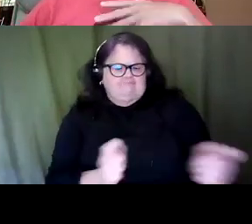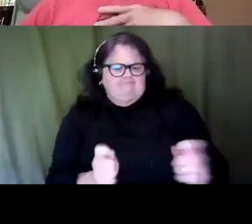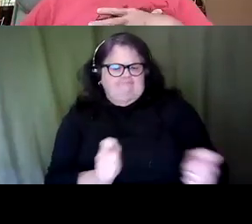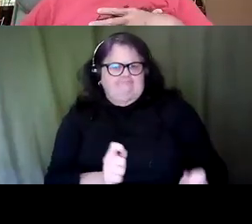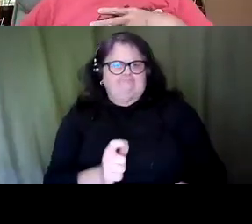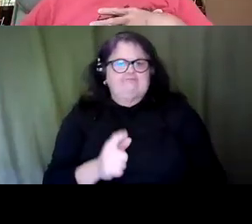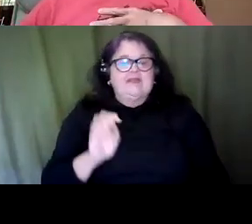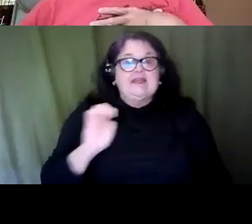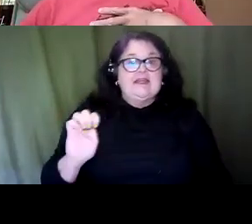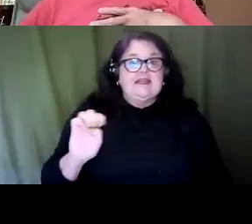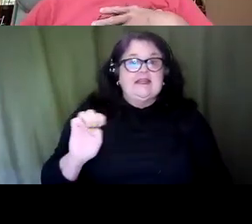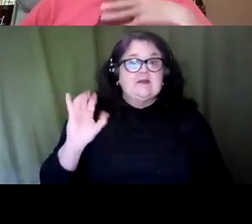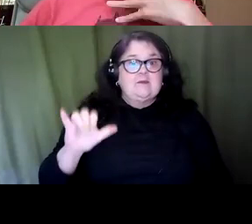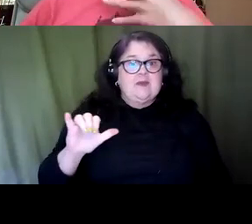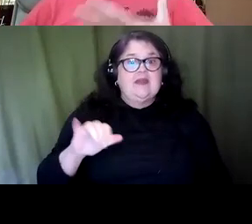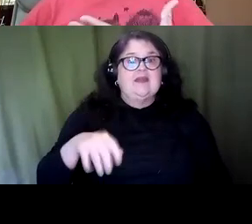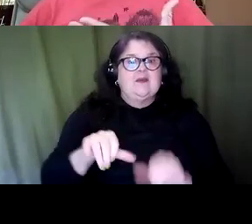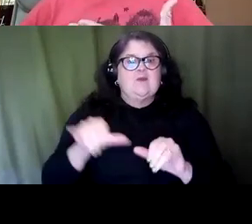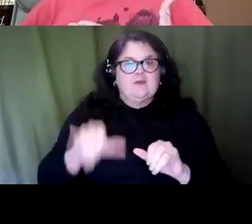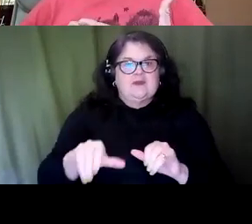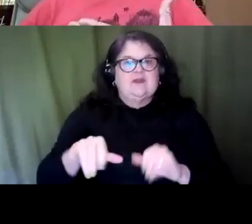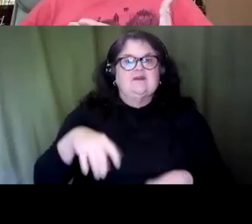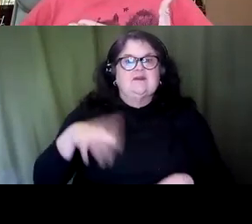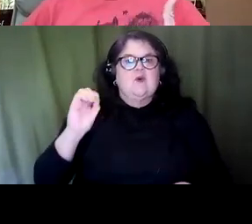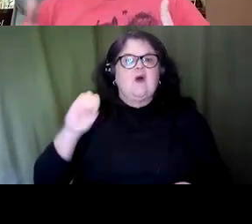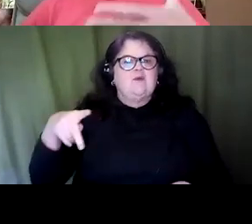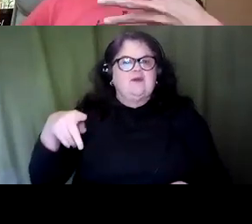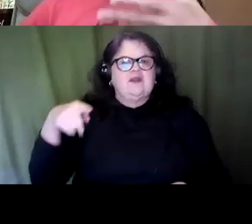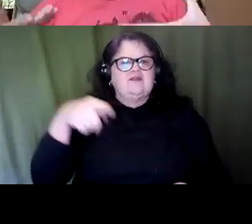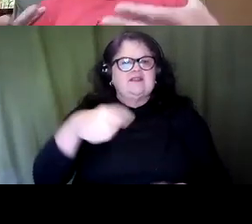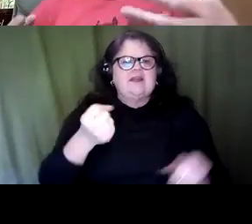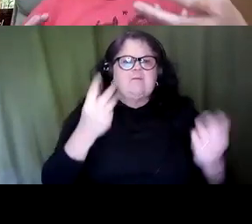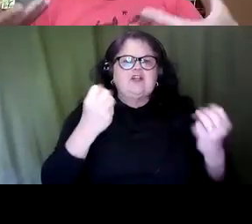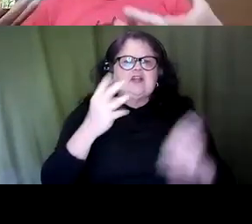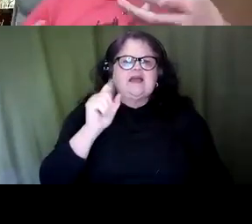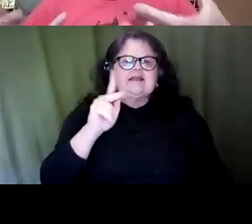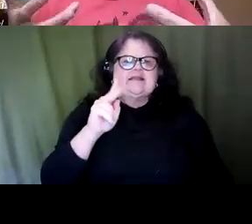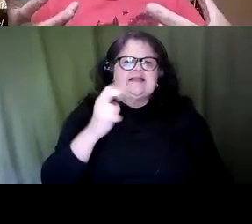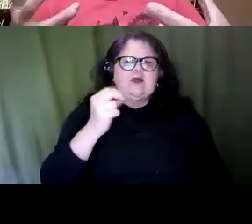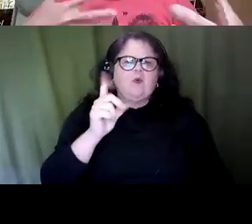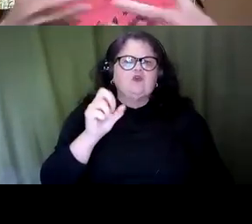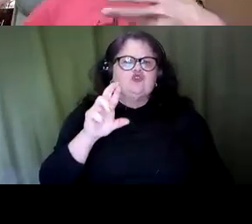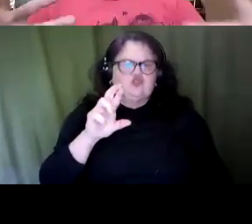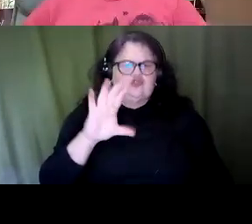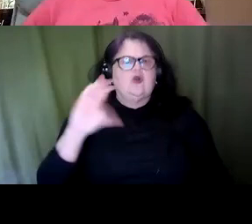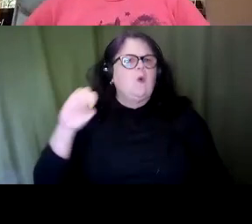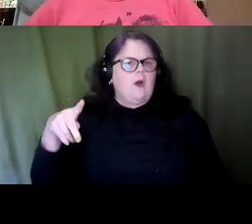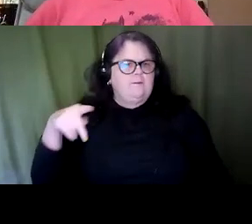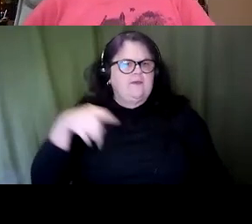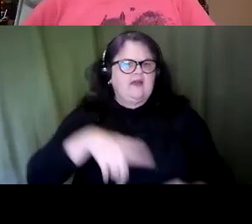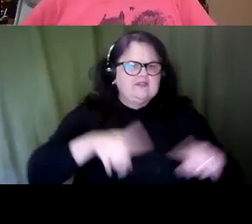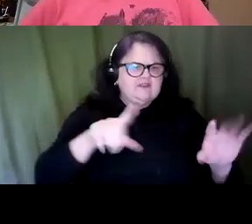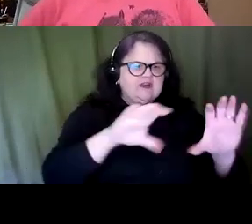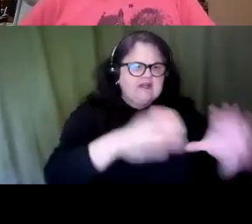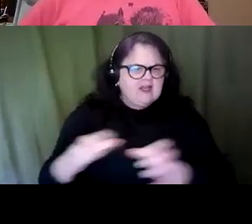East Bay Permanent Real Estate Cooperative are an example of a multi-stakeholder cooperative, and you can see there's different categories of people with different relationships